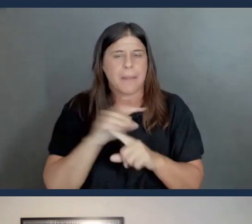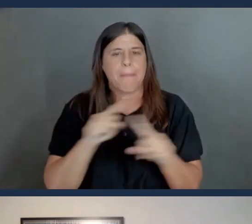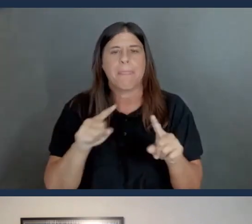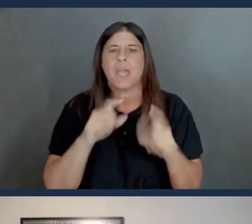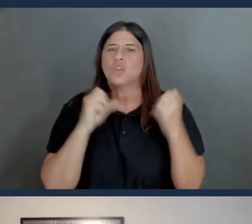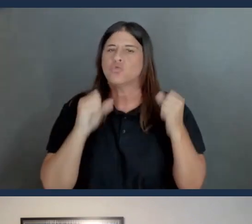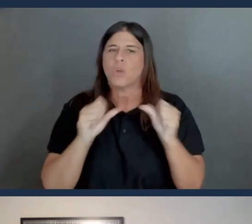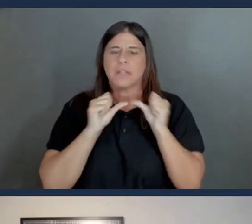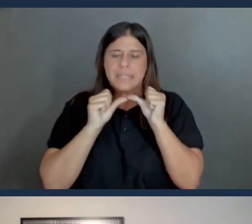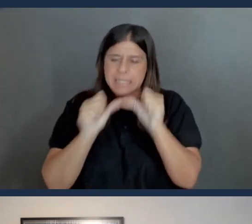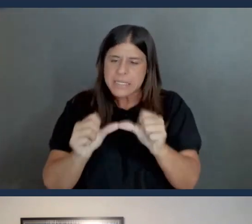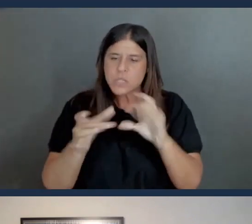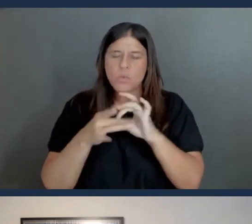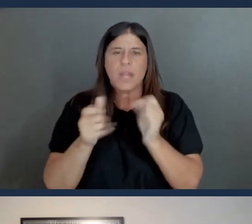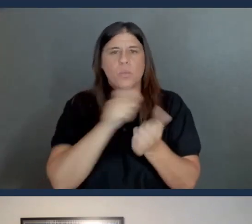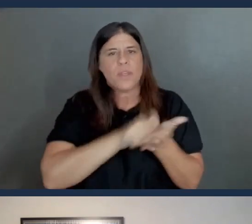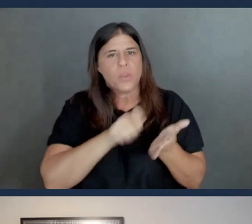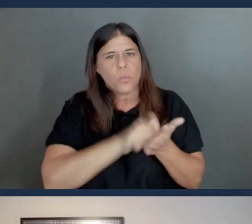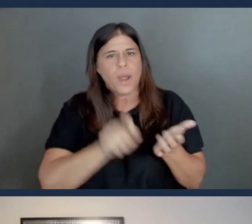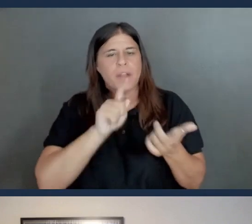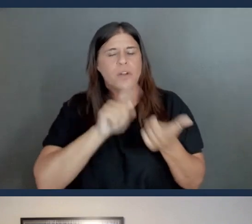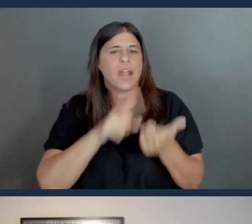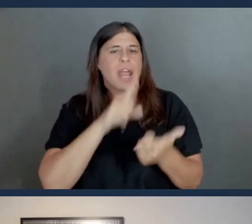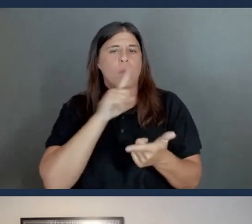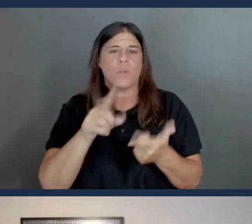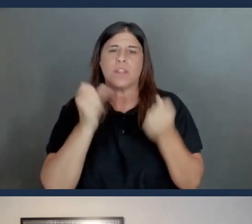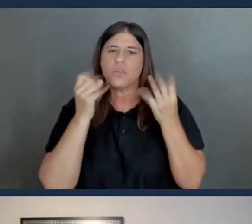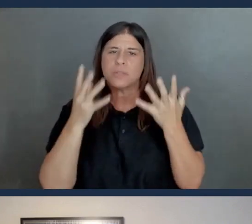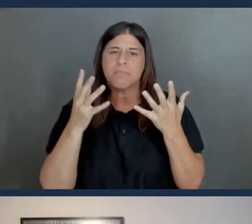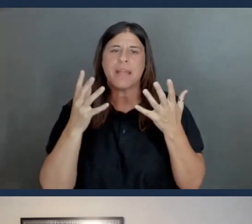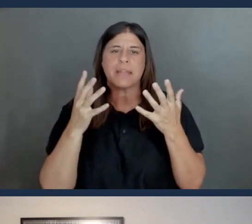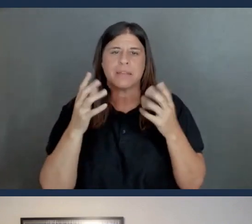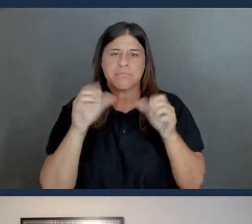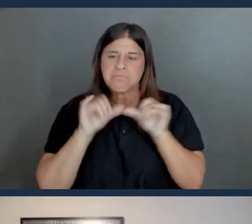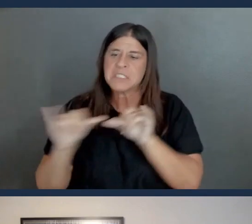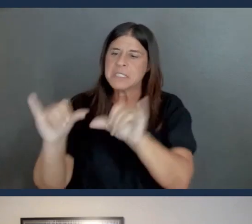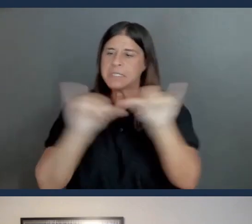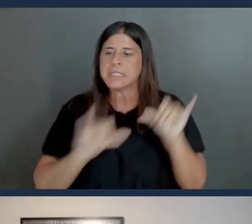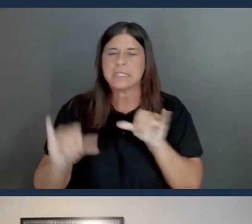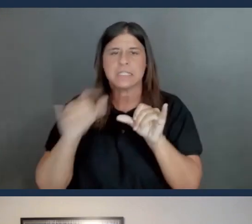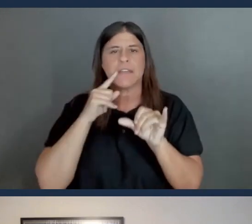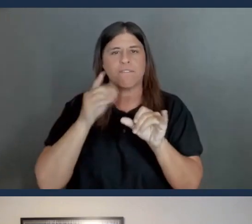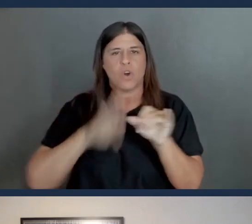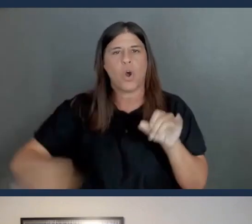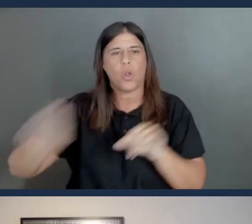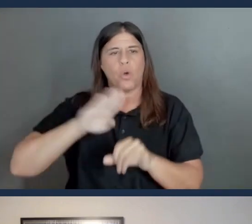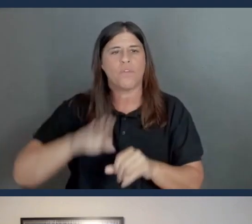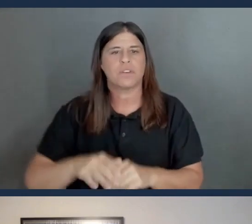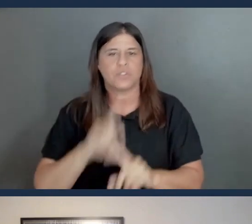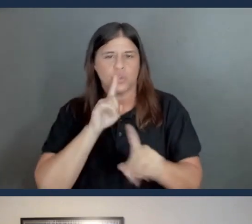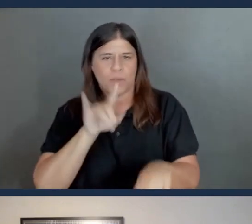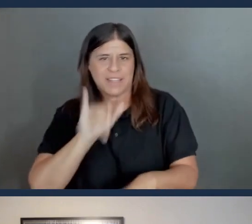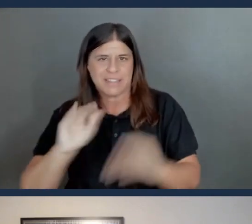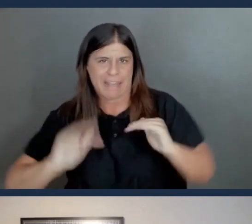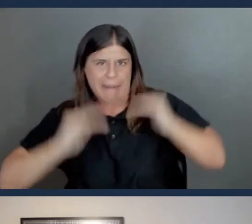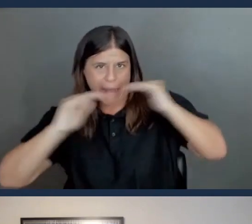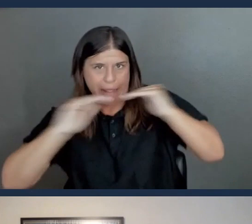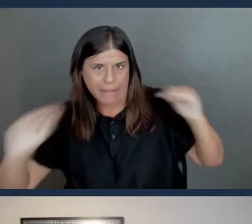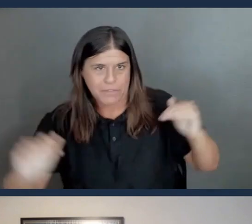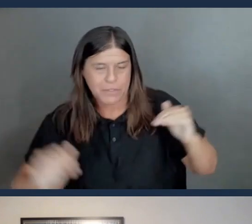of the writer, and there's a minimal amount of eventual consistency across each of the read replicas. To answer that at a high